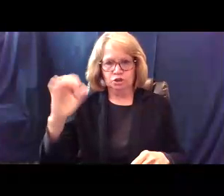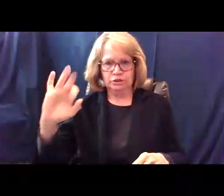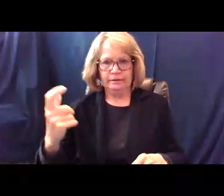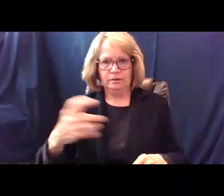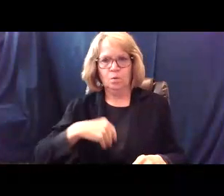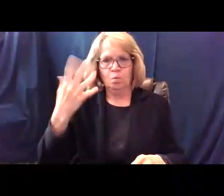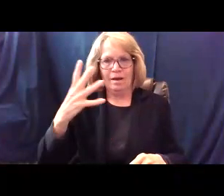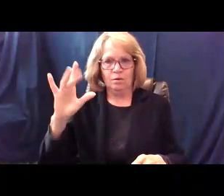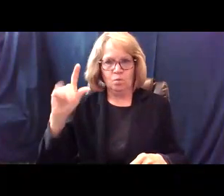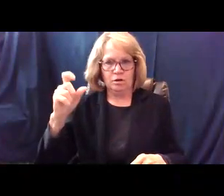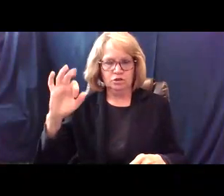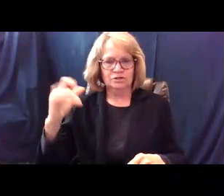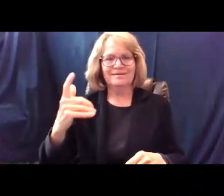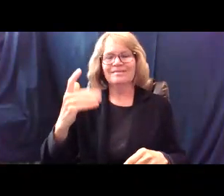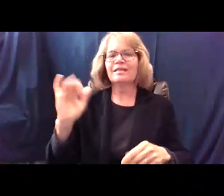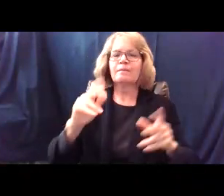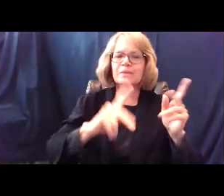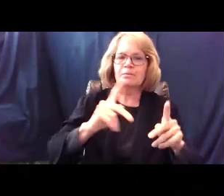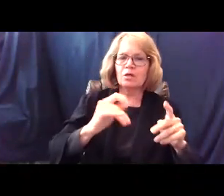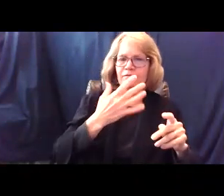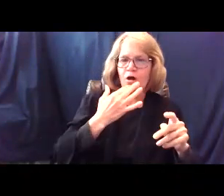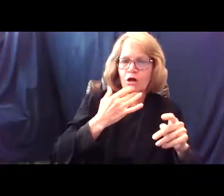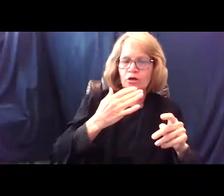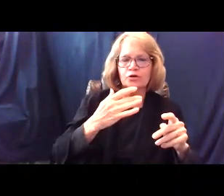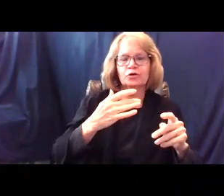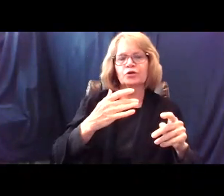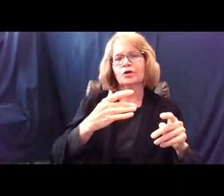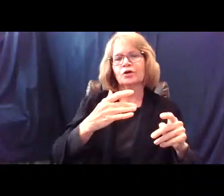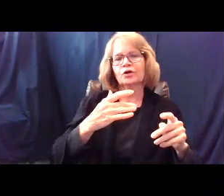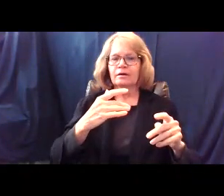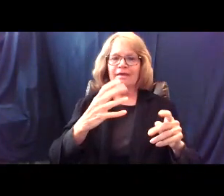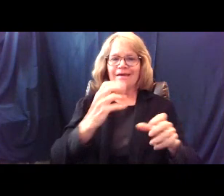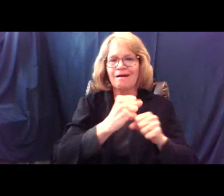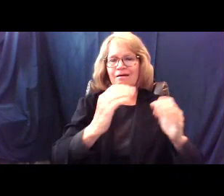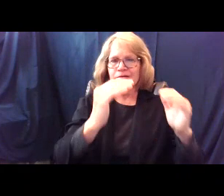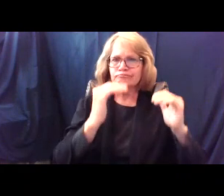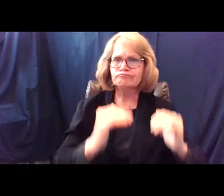received a lowball assessment when they're looking to sell their home or